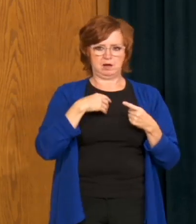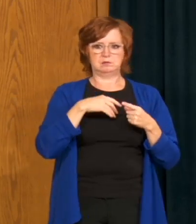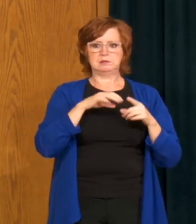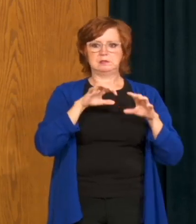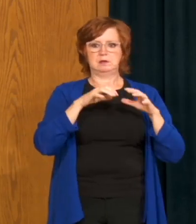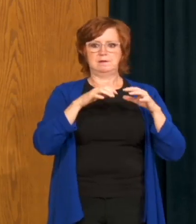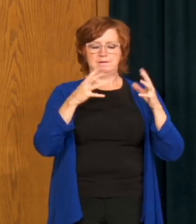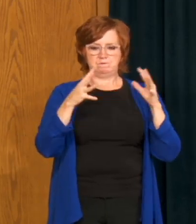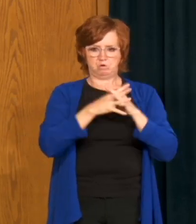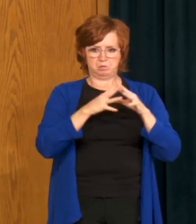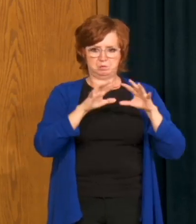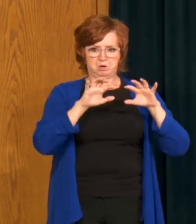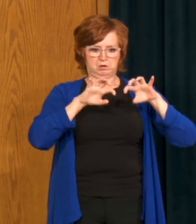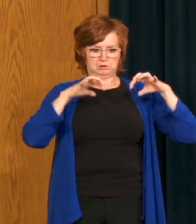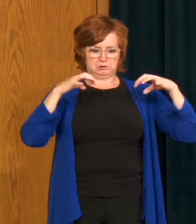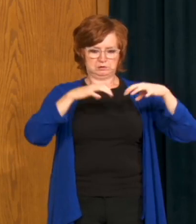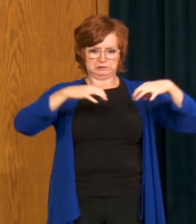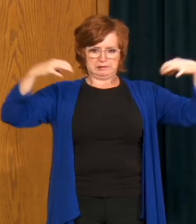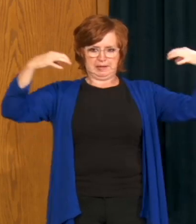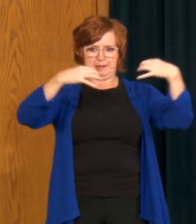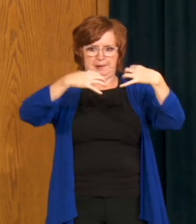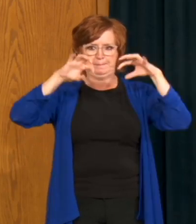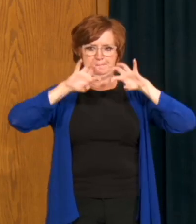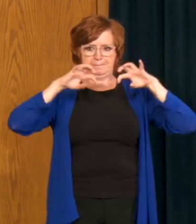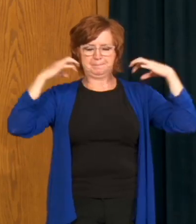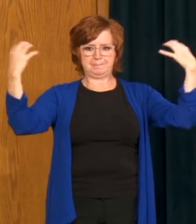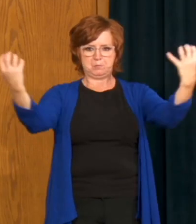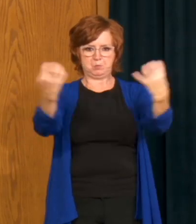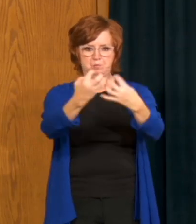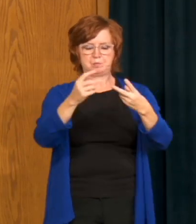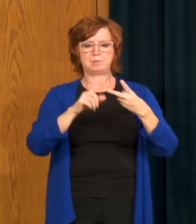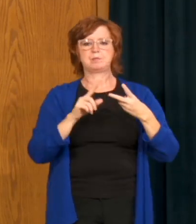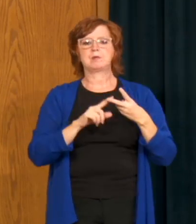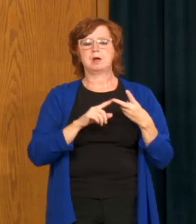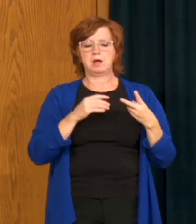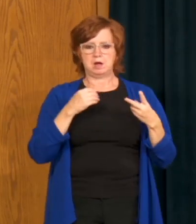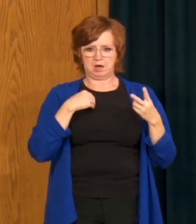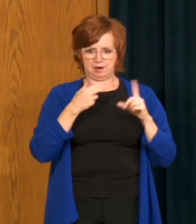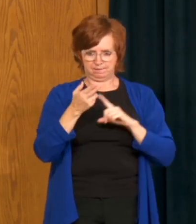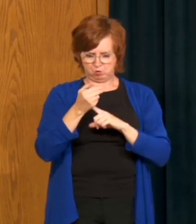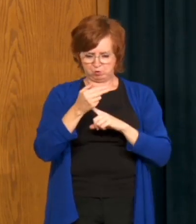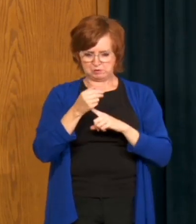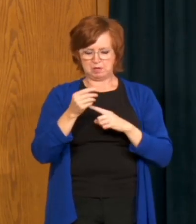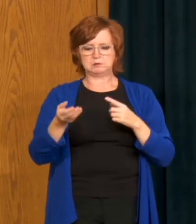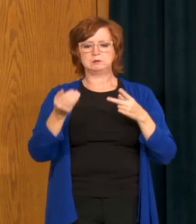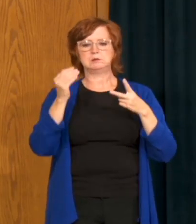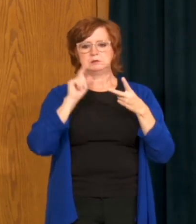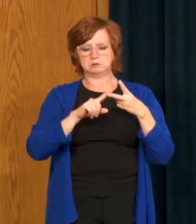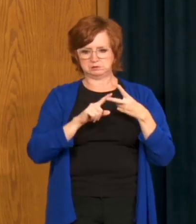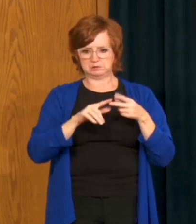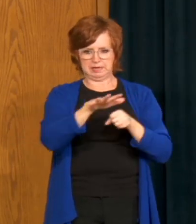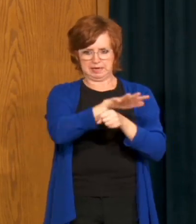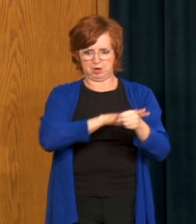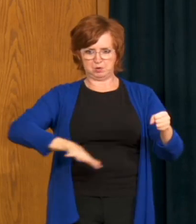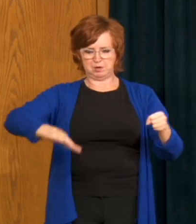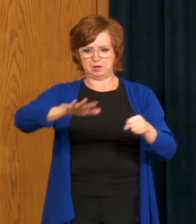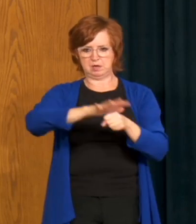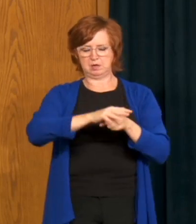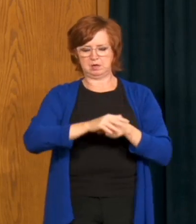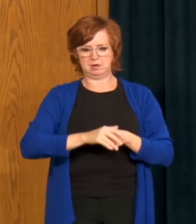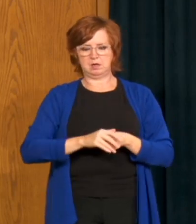there is that capacity to house teams, and it's not just the players who come. There's a